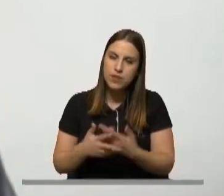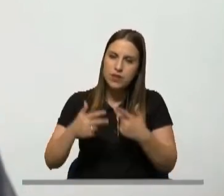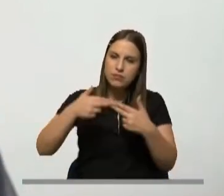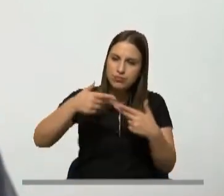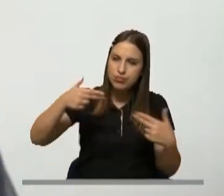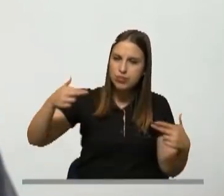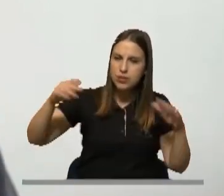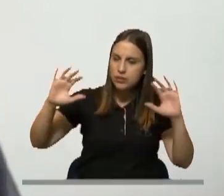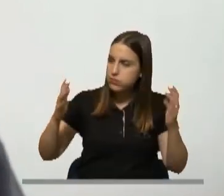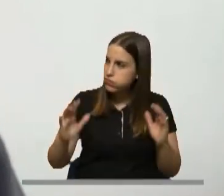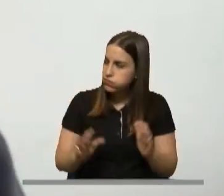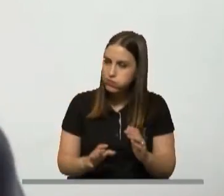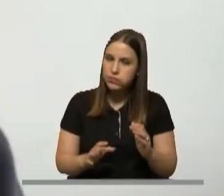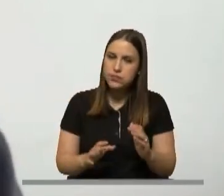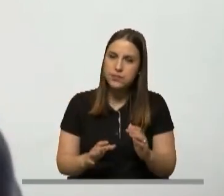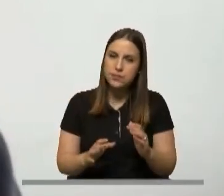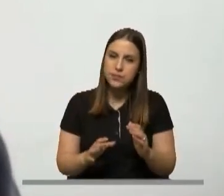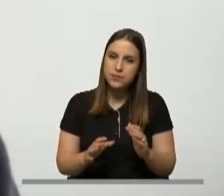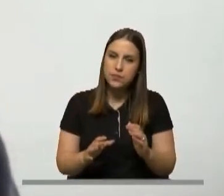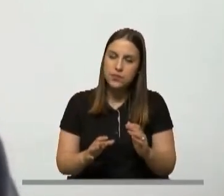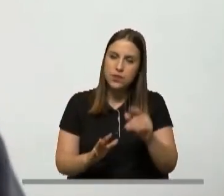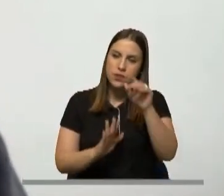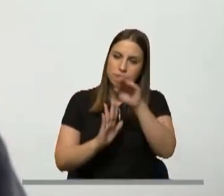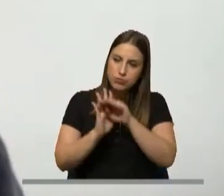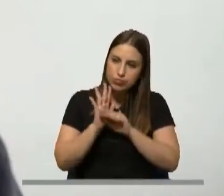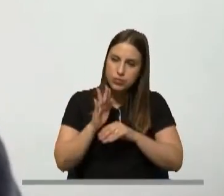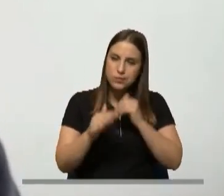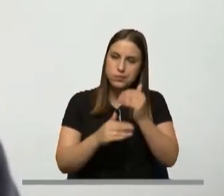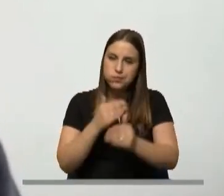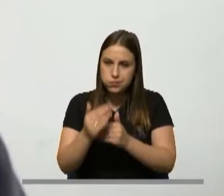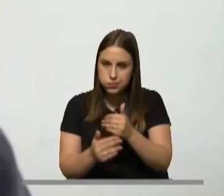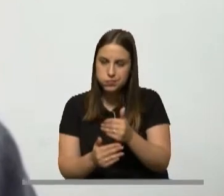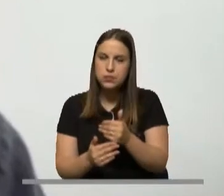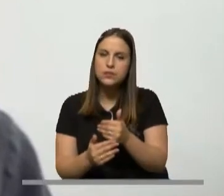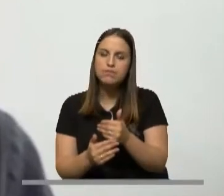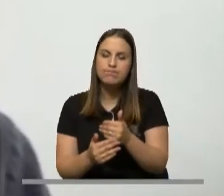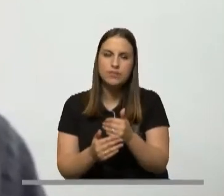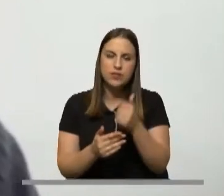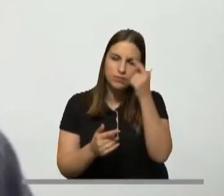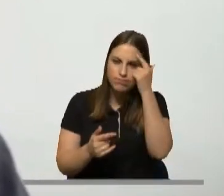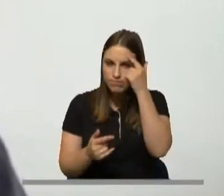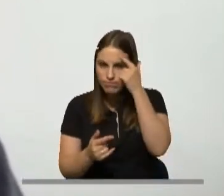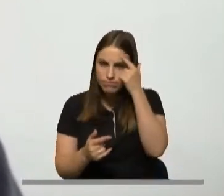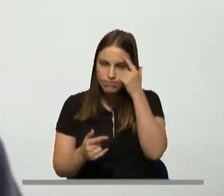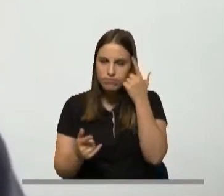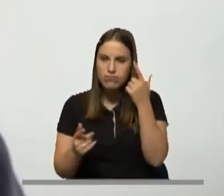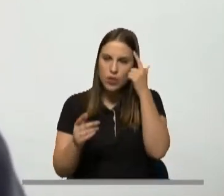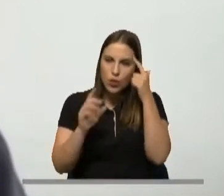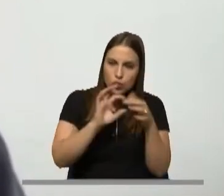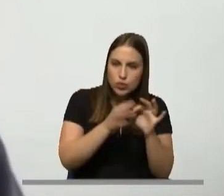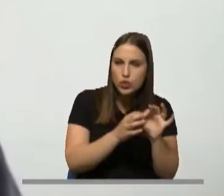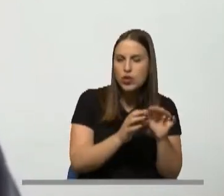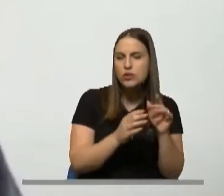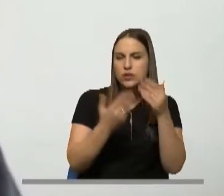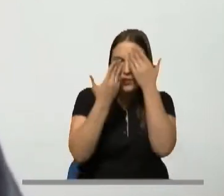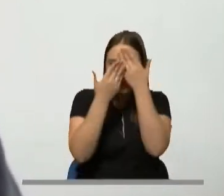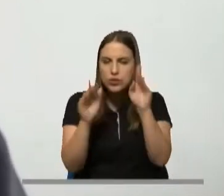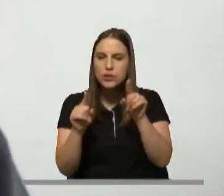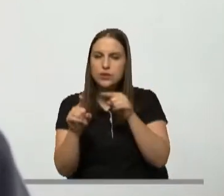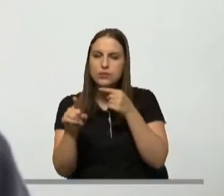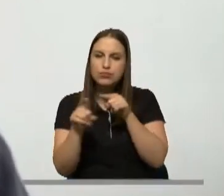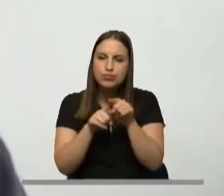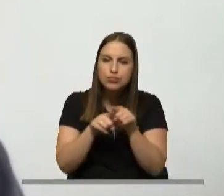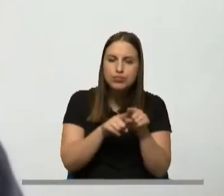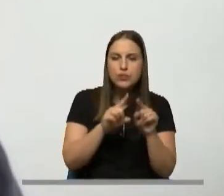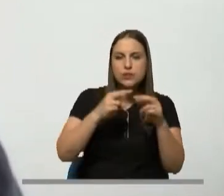biodiversity. The algorithmic procedures erodes the assumptions on which democratic pluralism, the